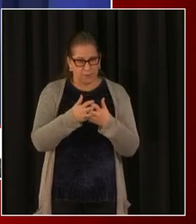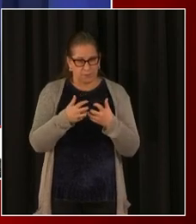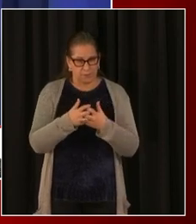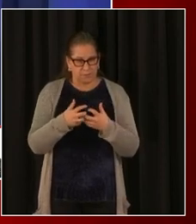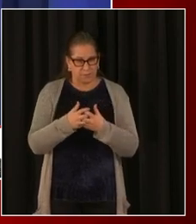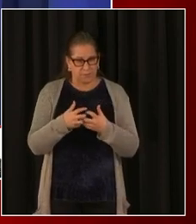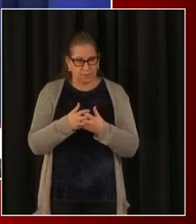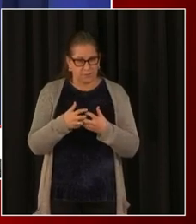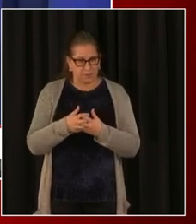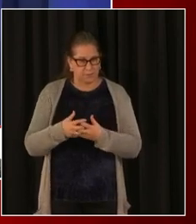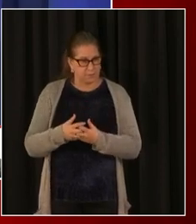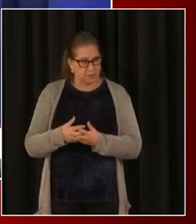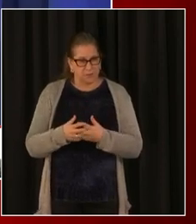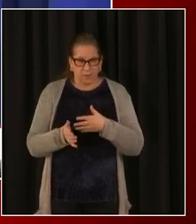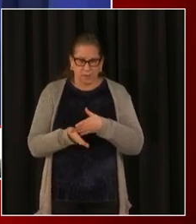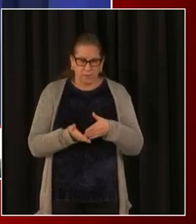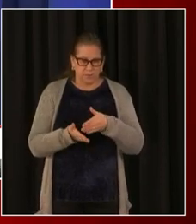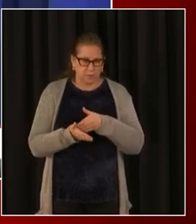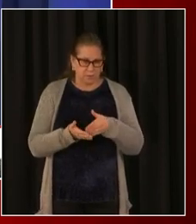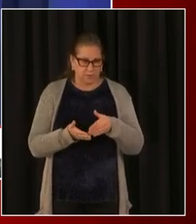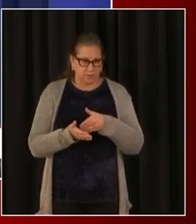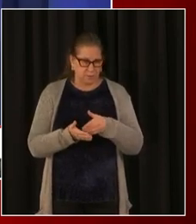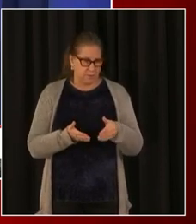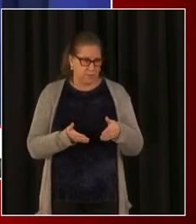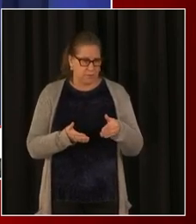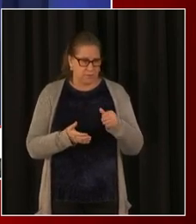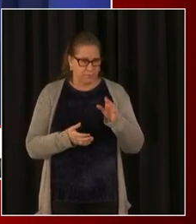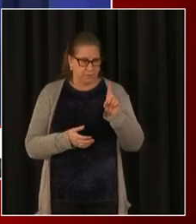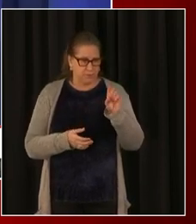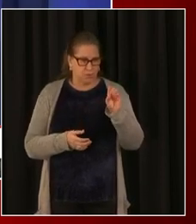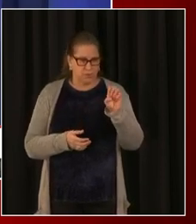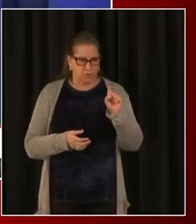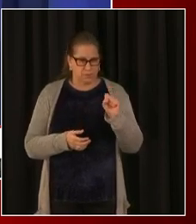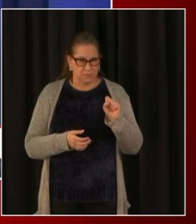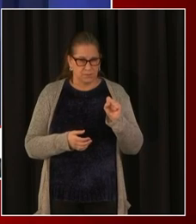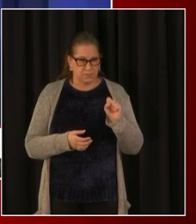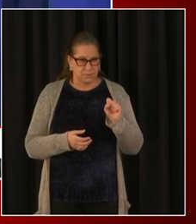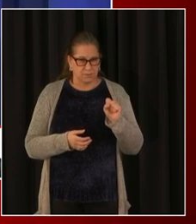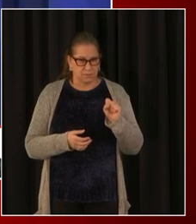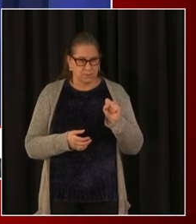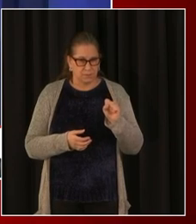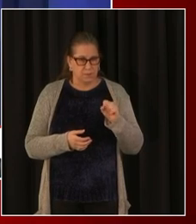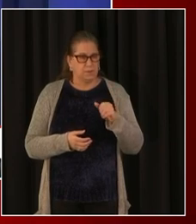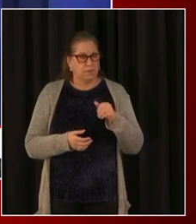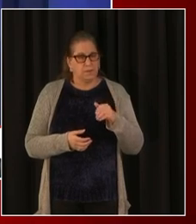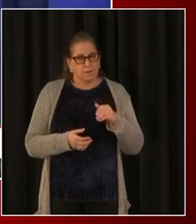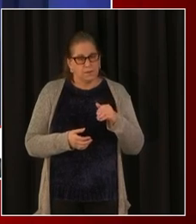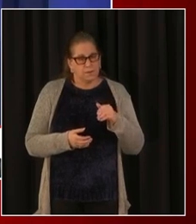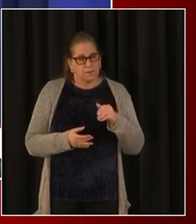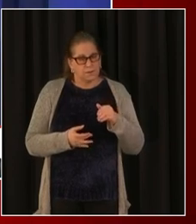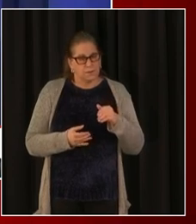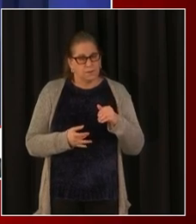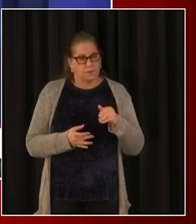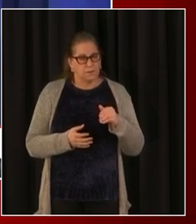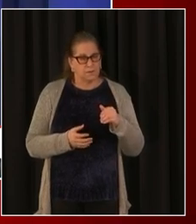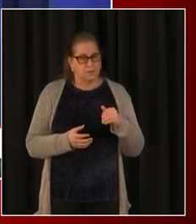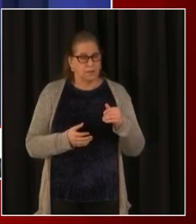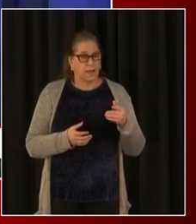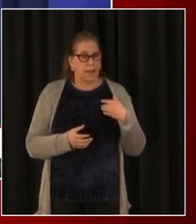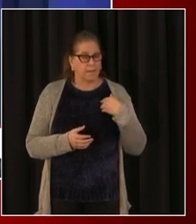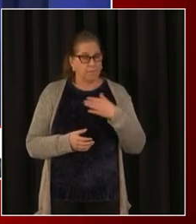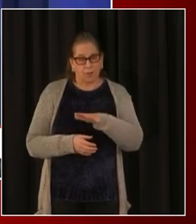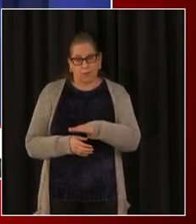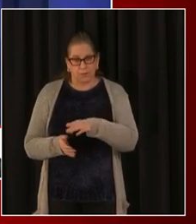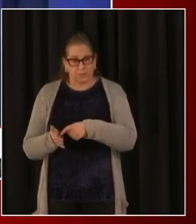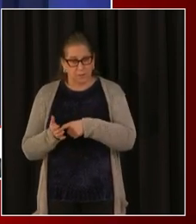around from lower demand providers to higher demand providers over the past week. So that leads